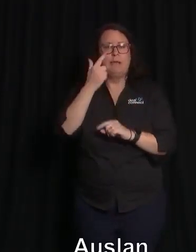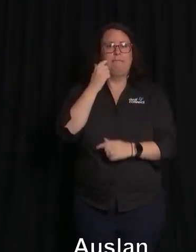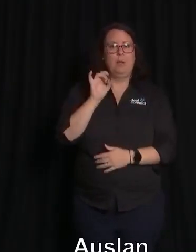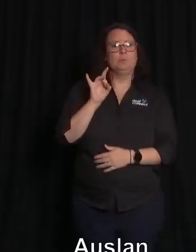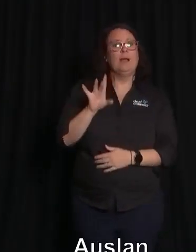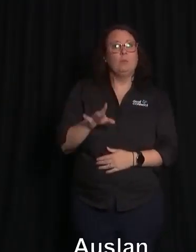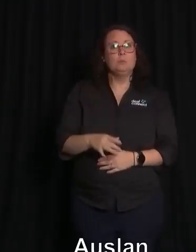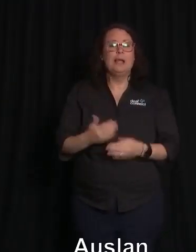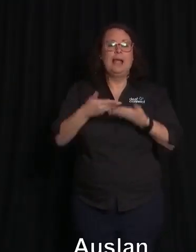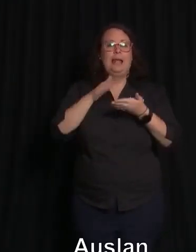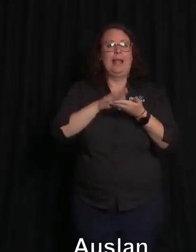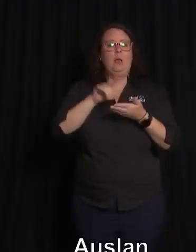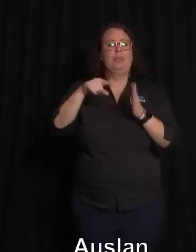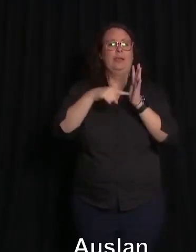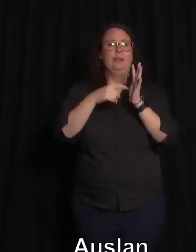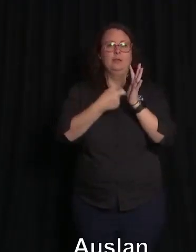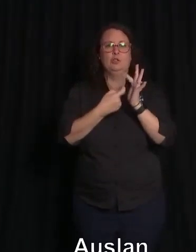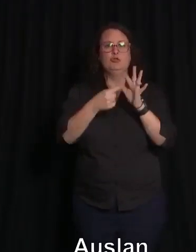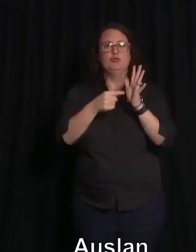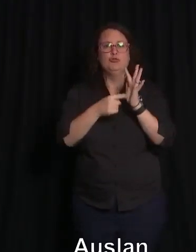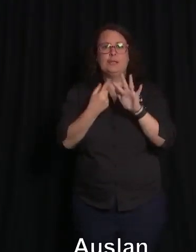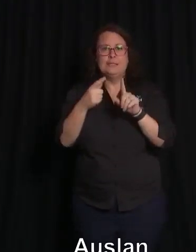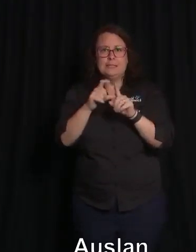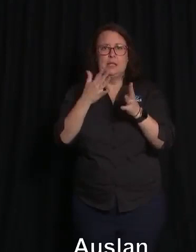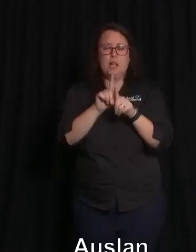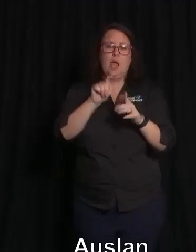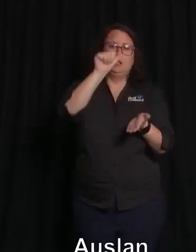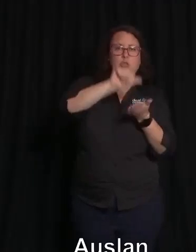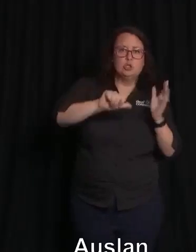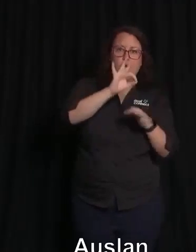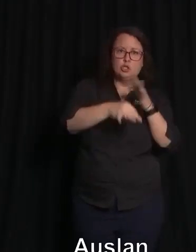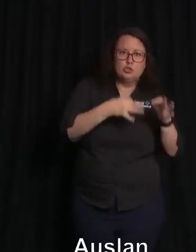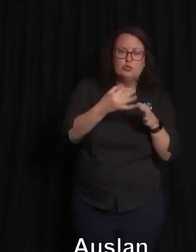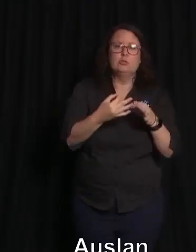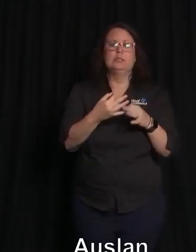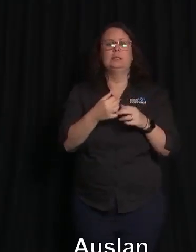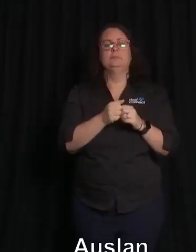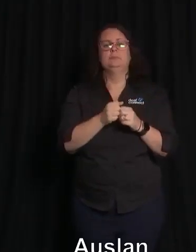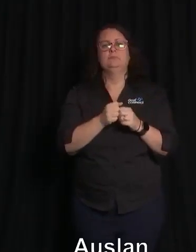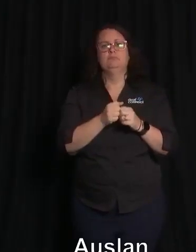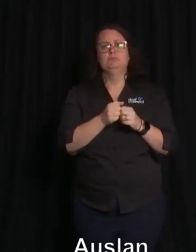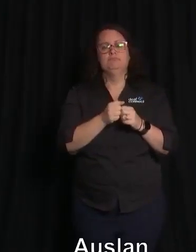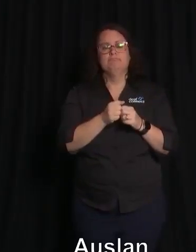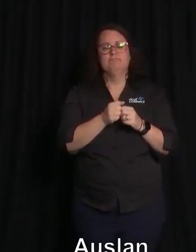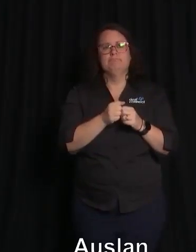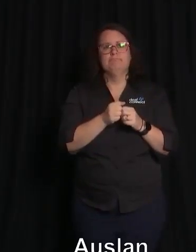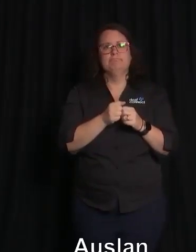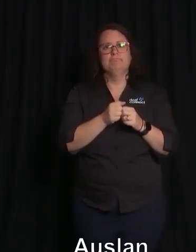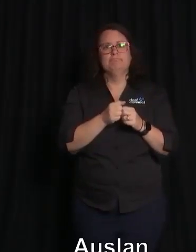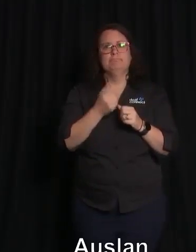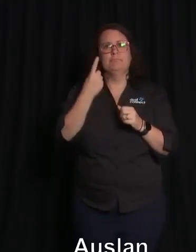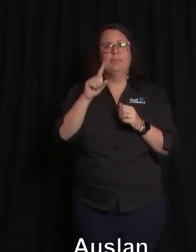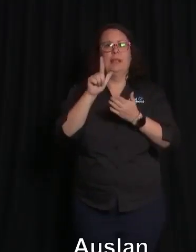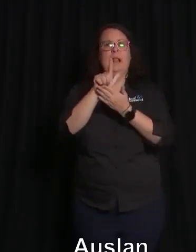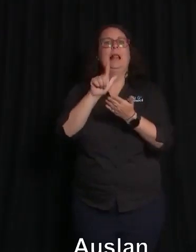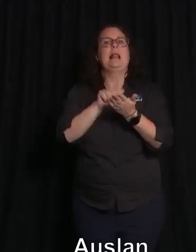ways in which people are treated in terms of sex assignment, medical interventions, and